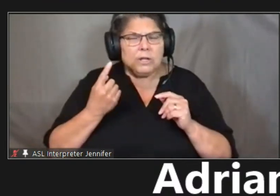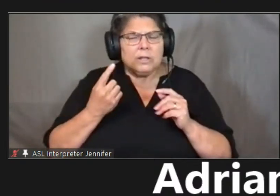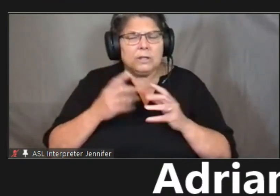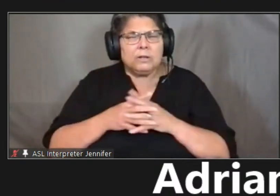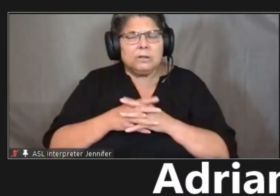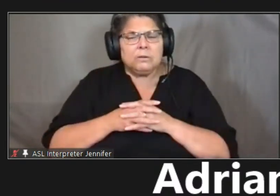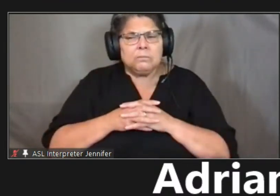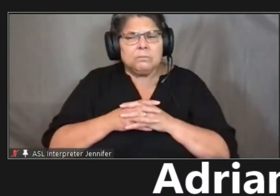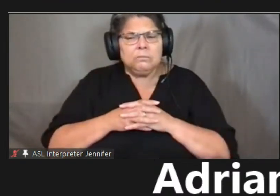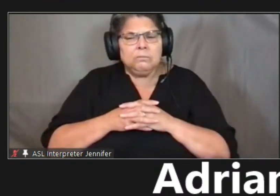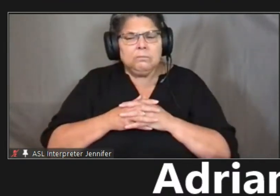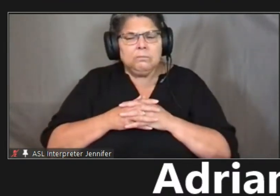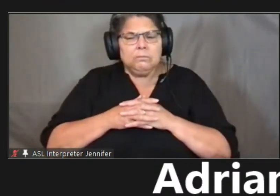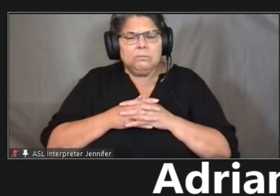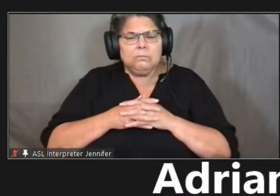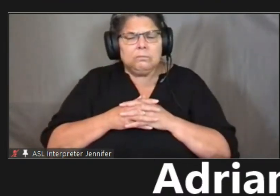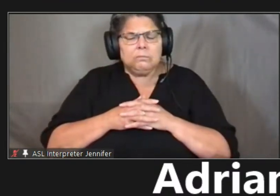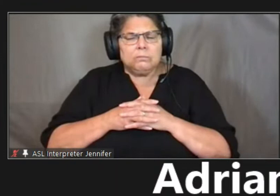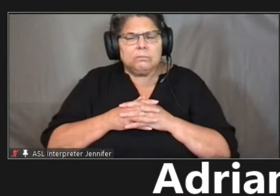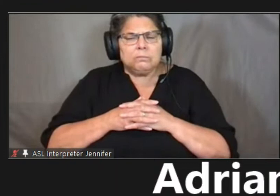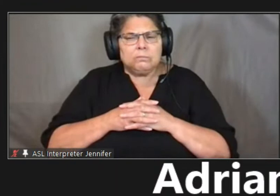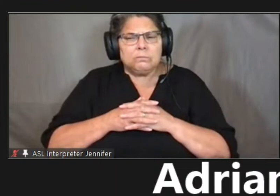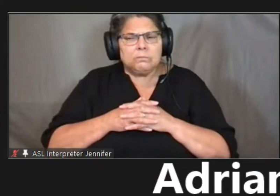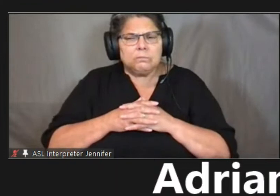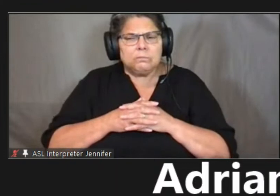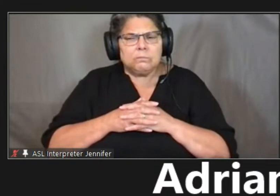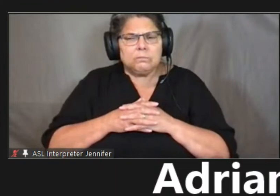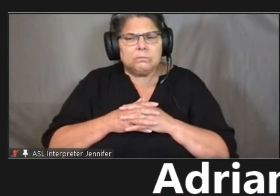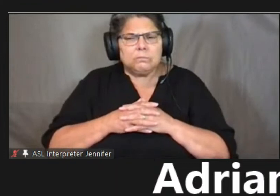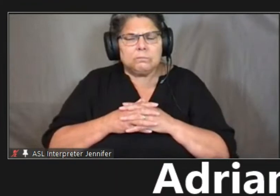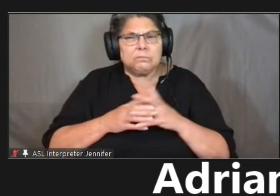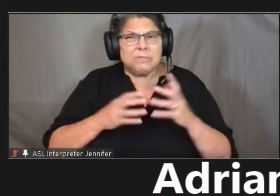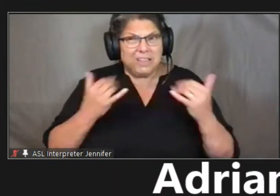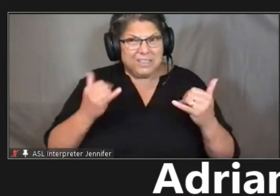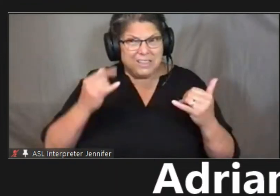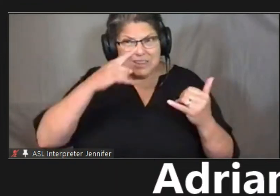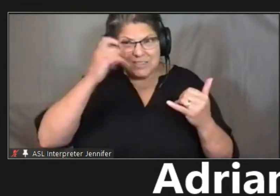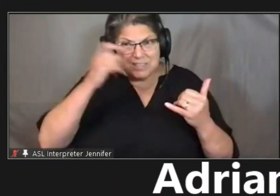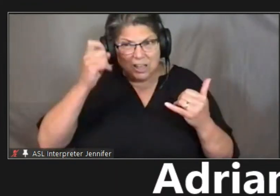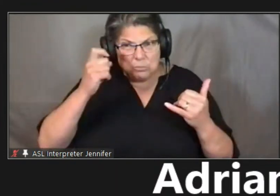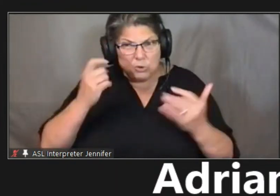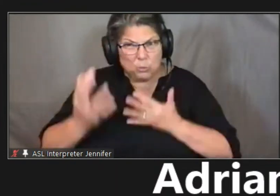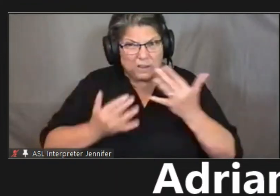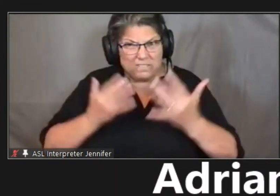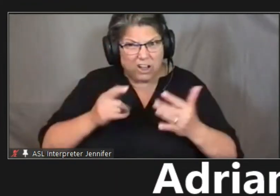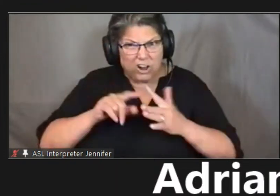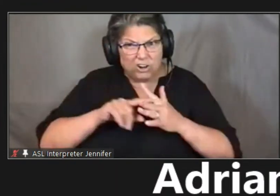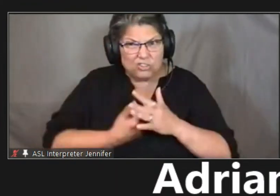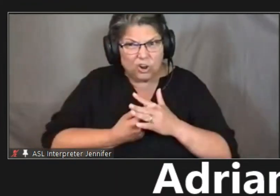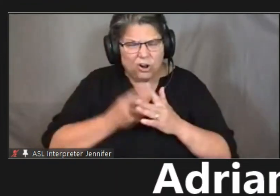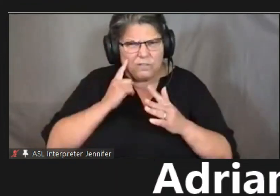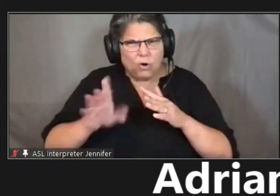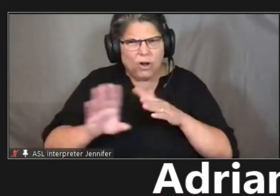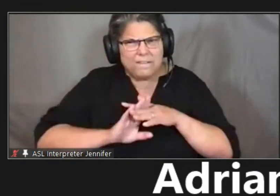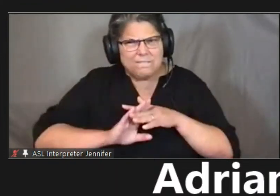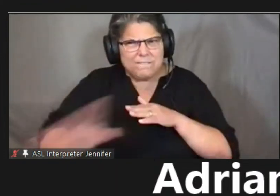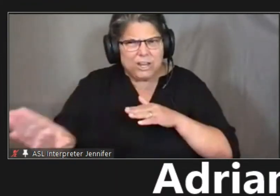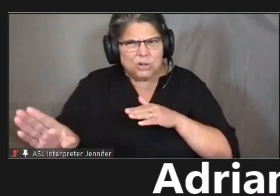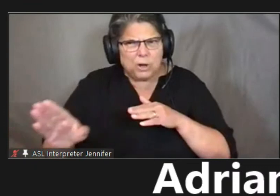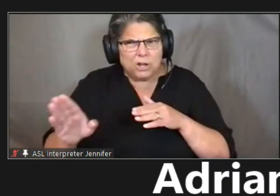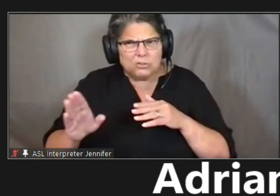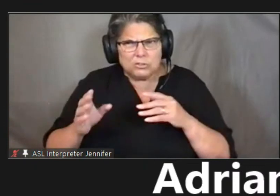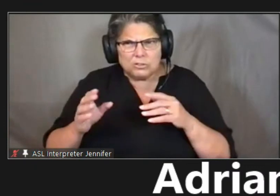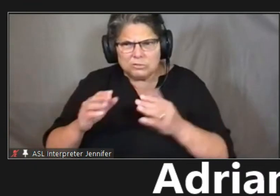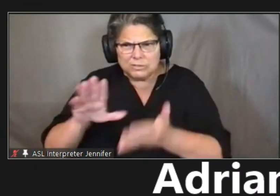the standards are going to be at evacuation centers this summer when the fires come. Well, what is the